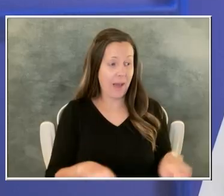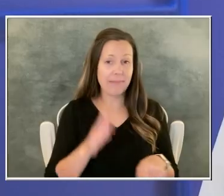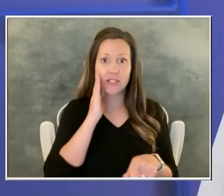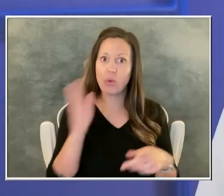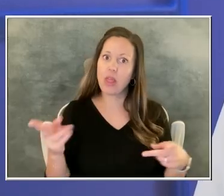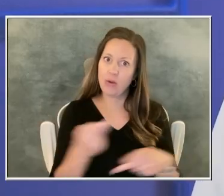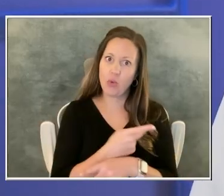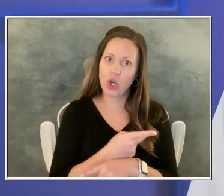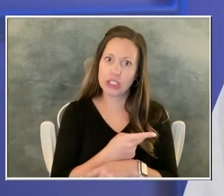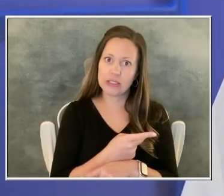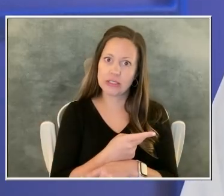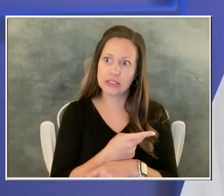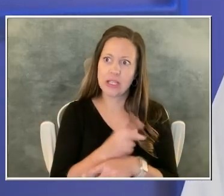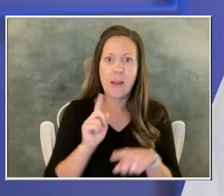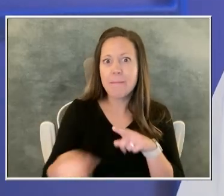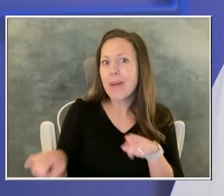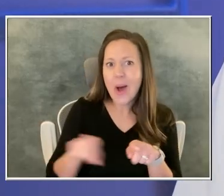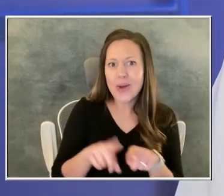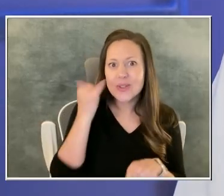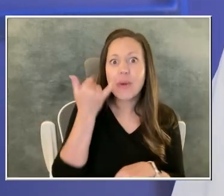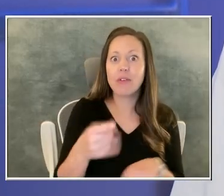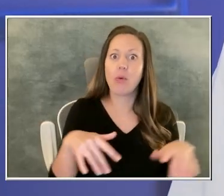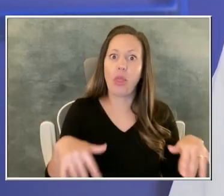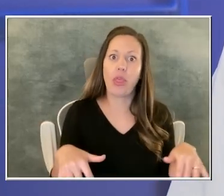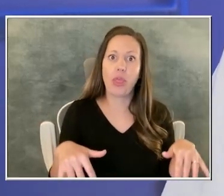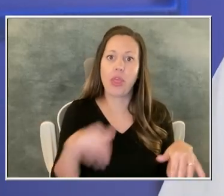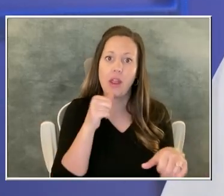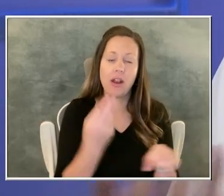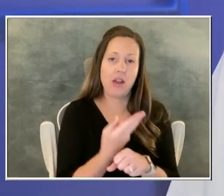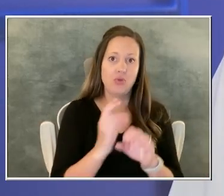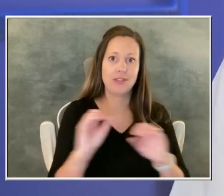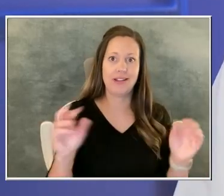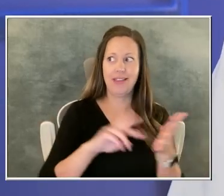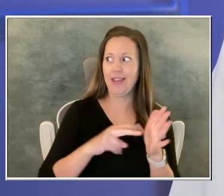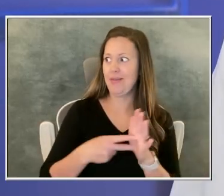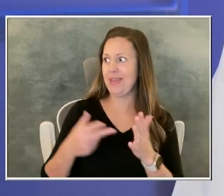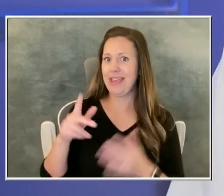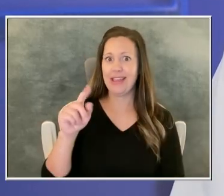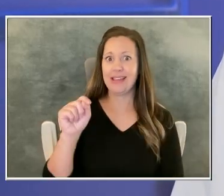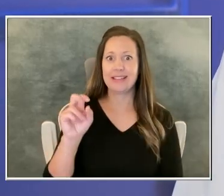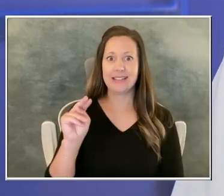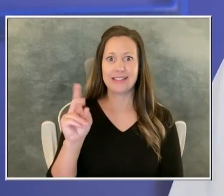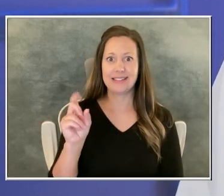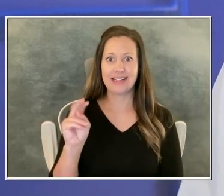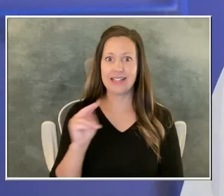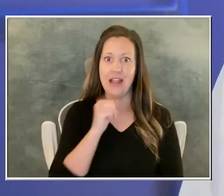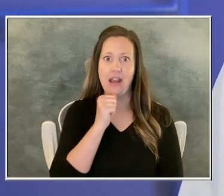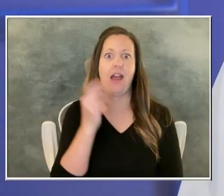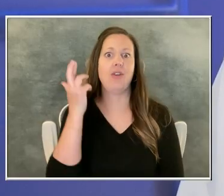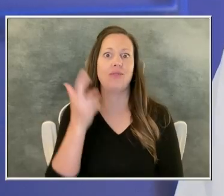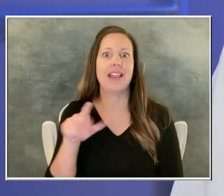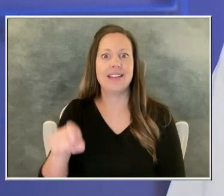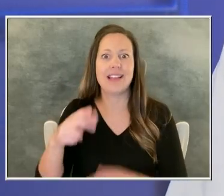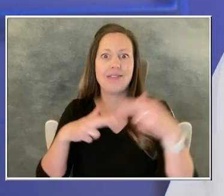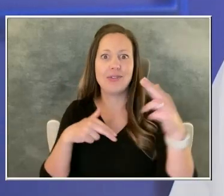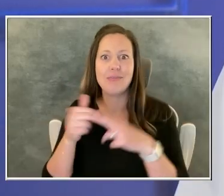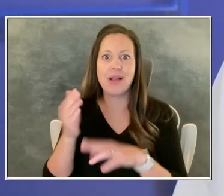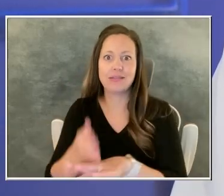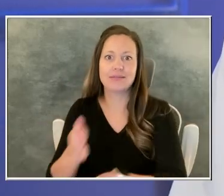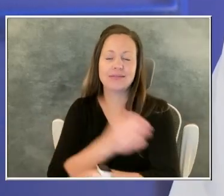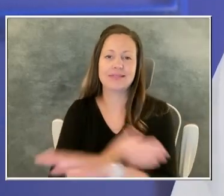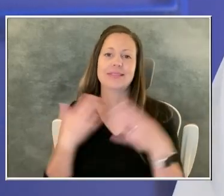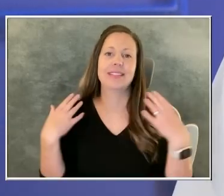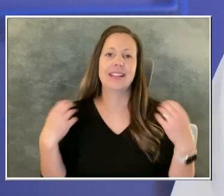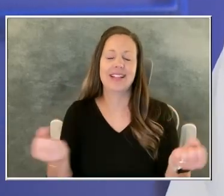at all, then it doesn't send that tendon any signals that say, hey, let's recruit things here that will help rebuild this and heal this. So really it's kind of this